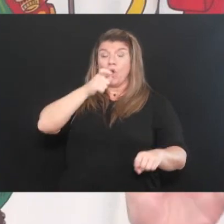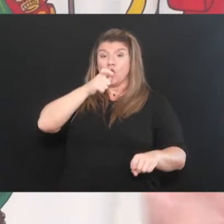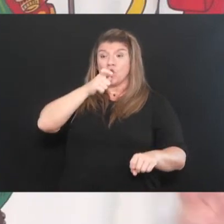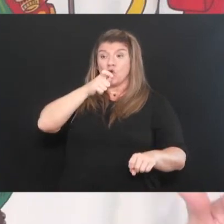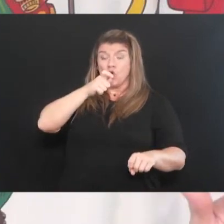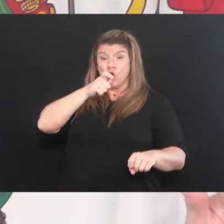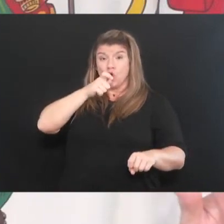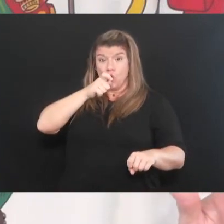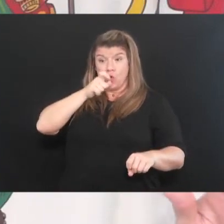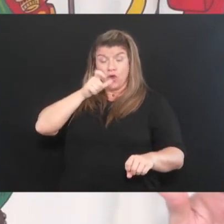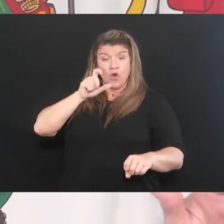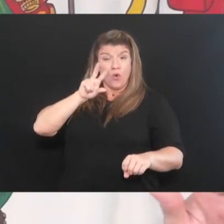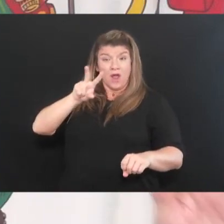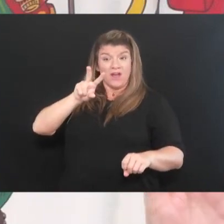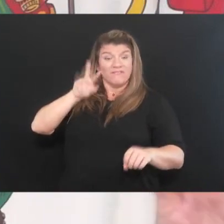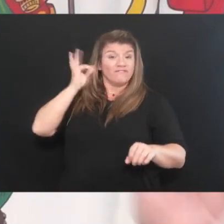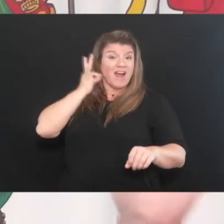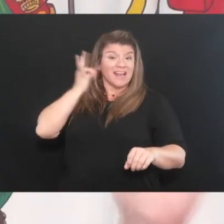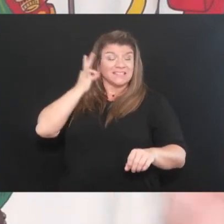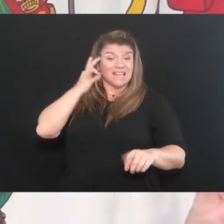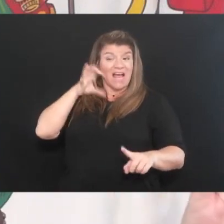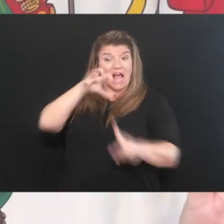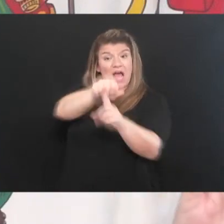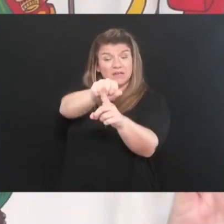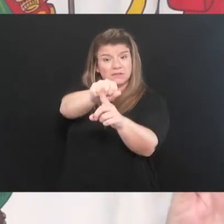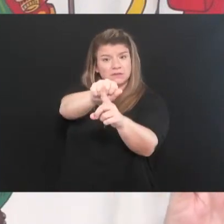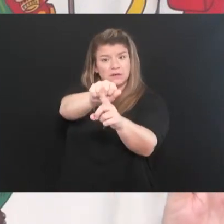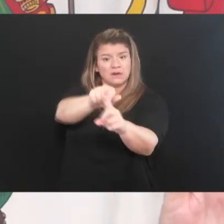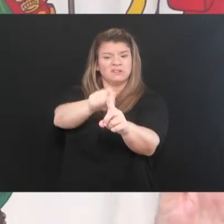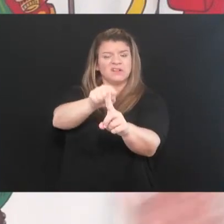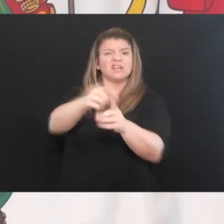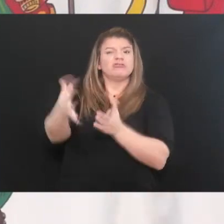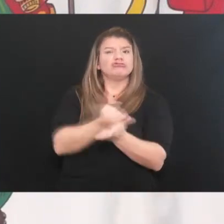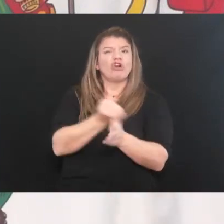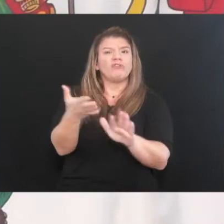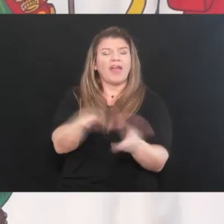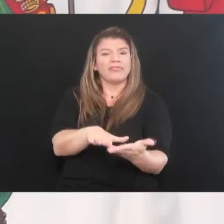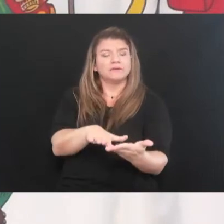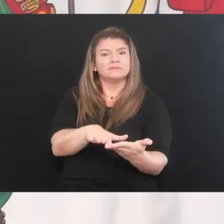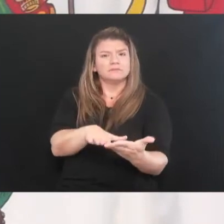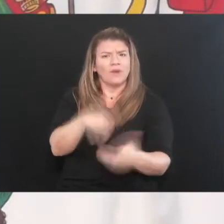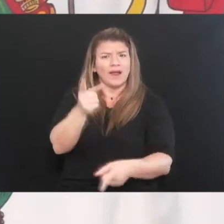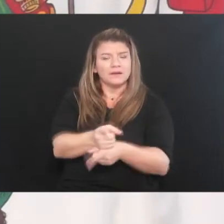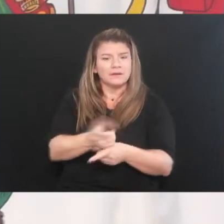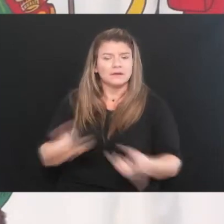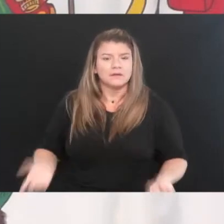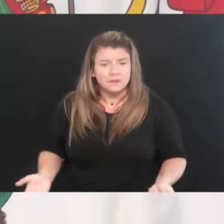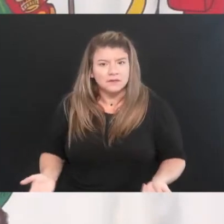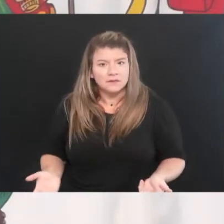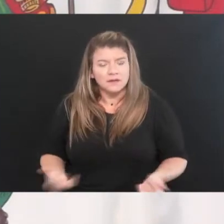by Frankenstein deserves to die. Well,